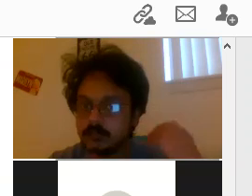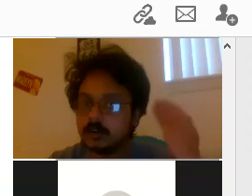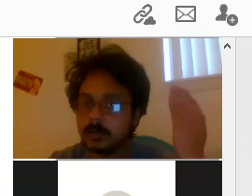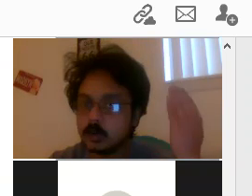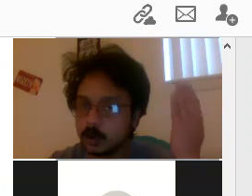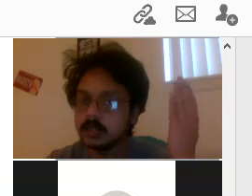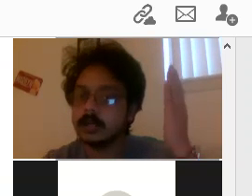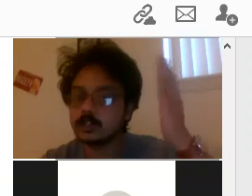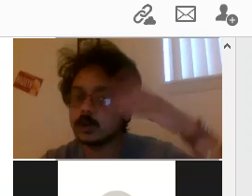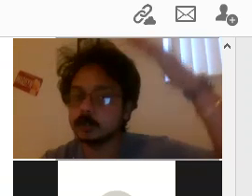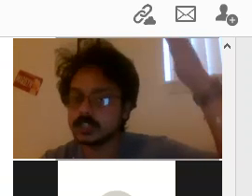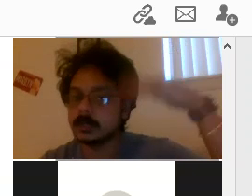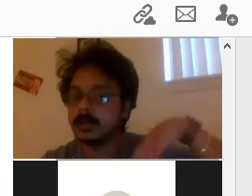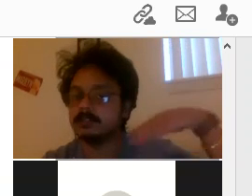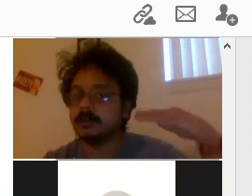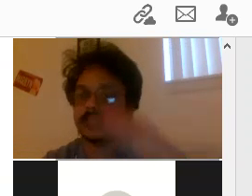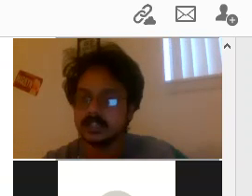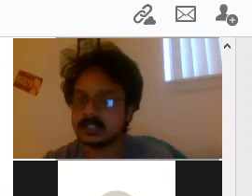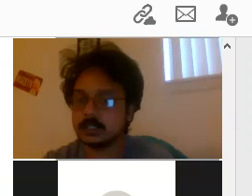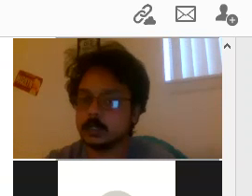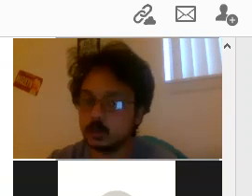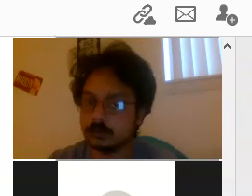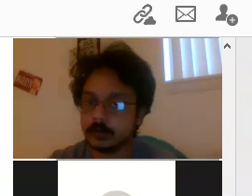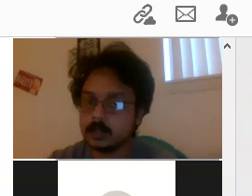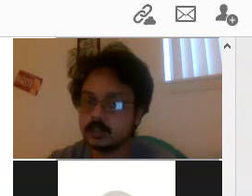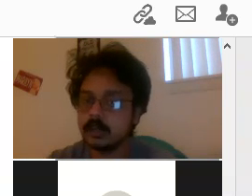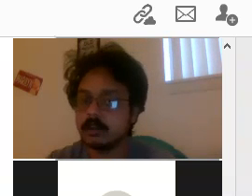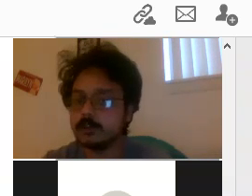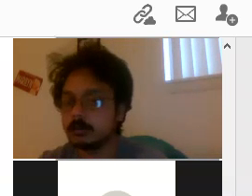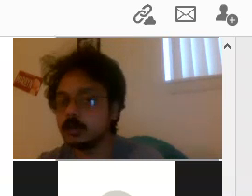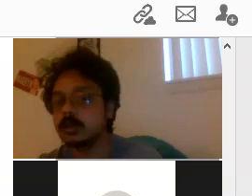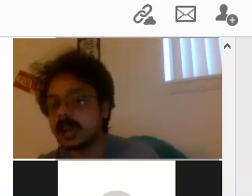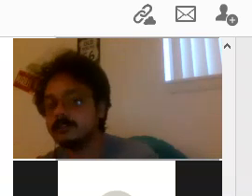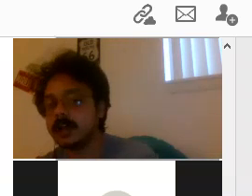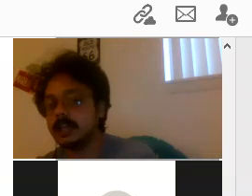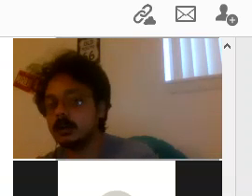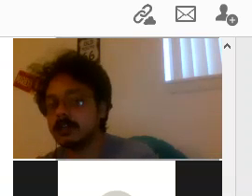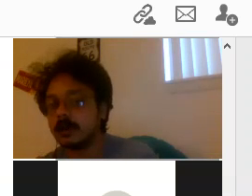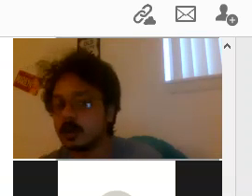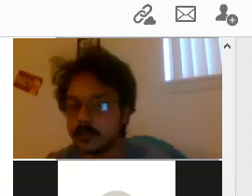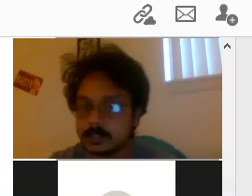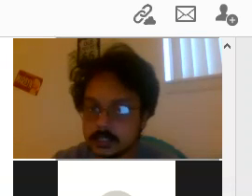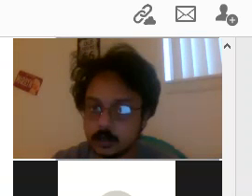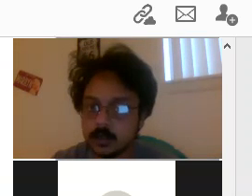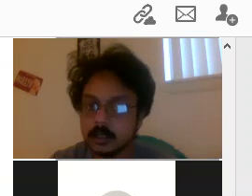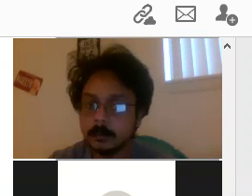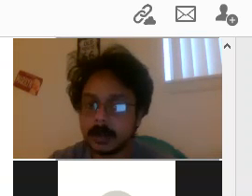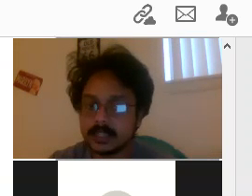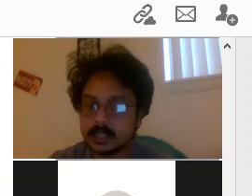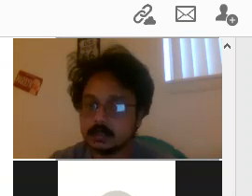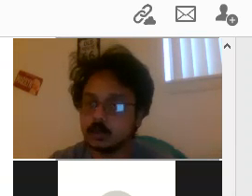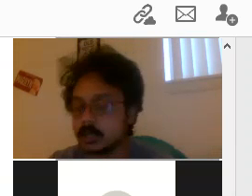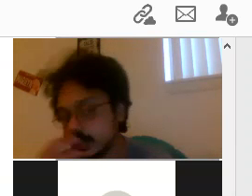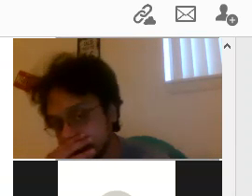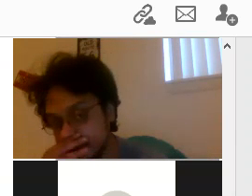by gn, for big O it is going to be gn by fn greater than 0, and so on. So if you can find out the value of n0